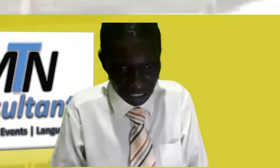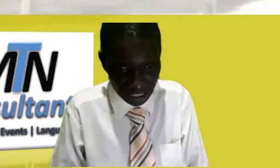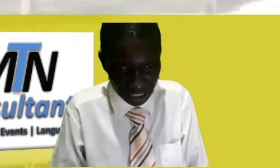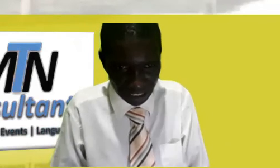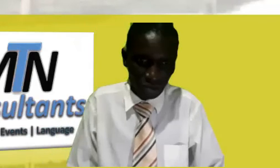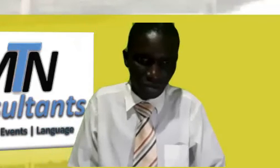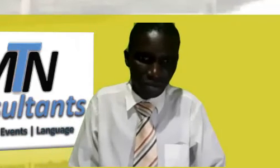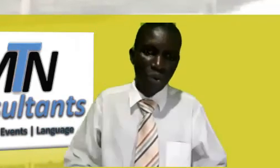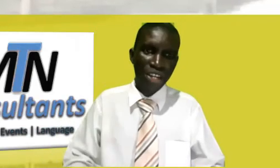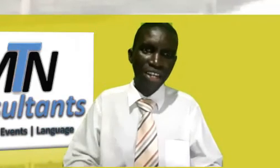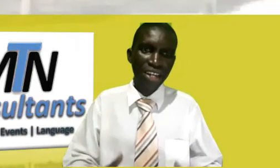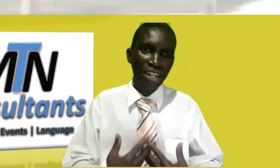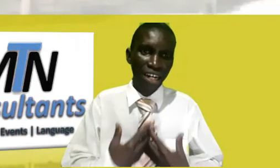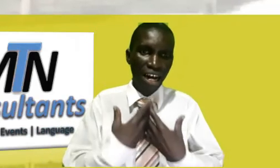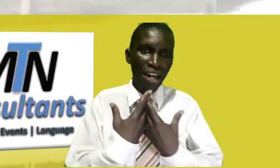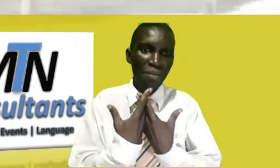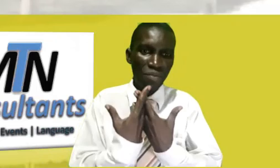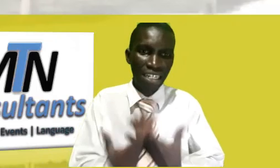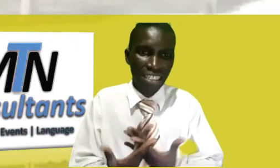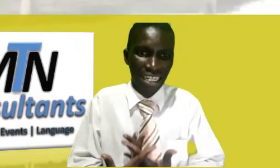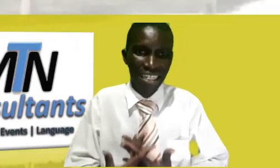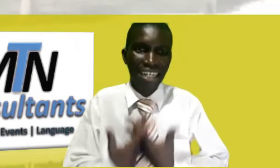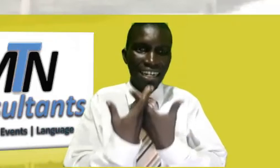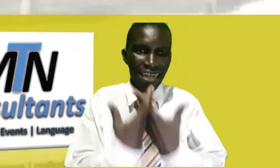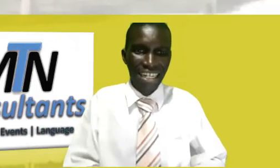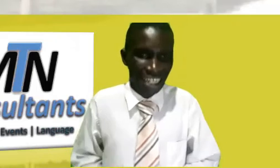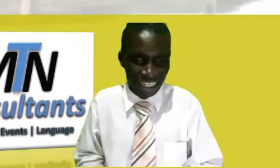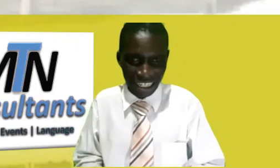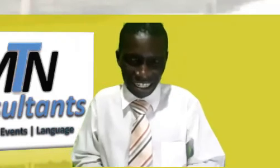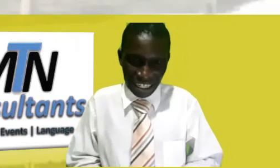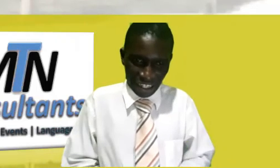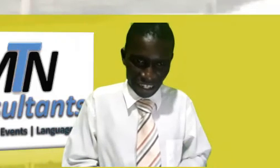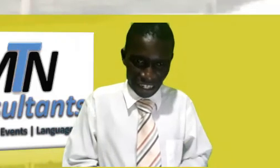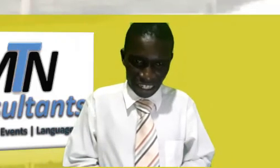language. We are a practical